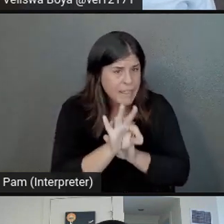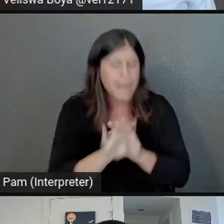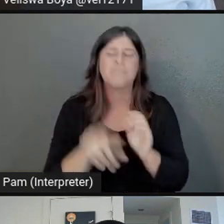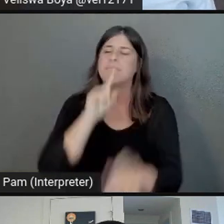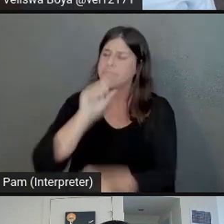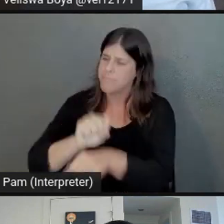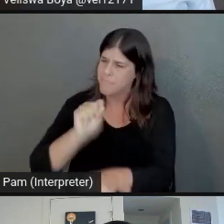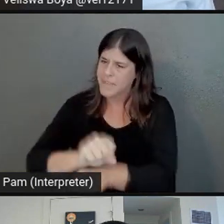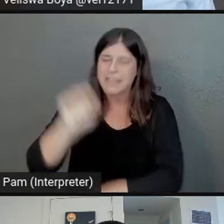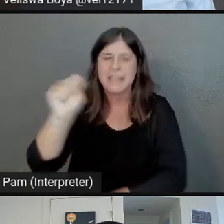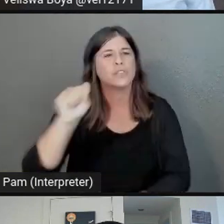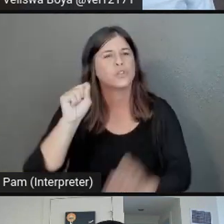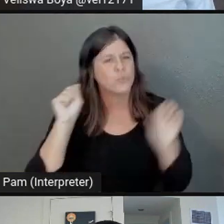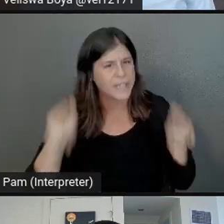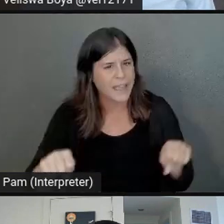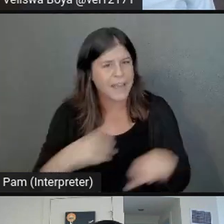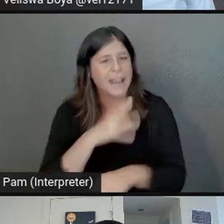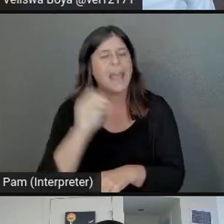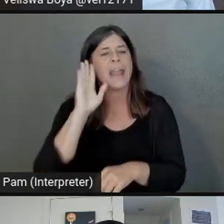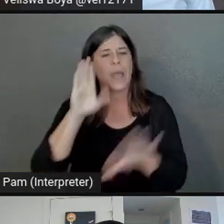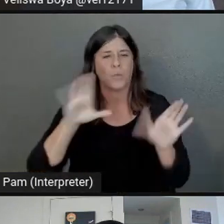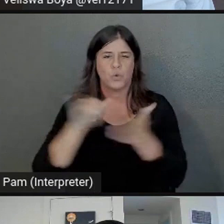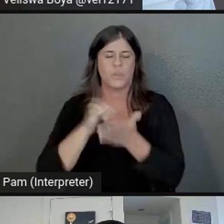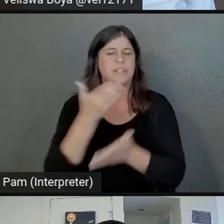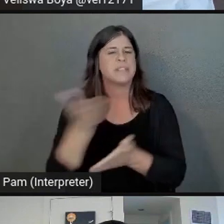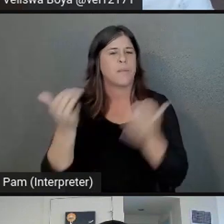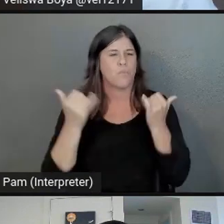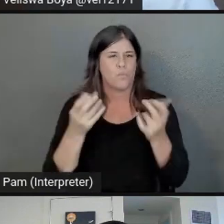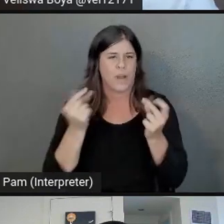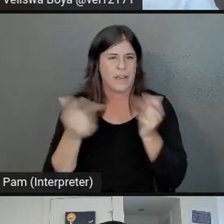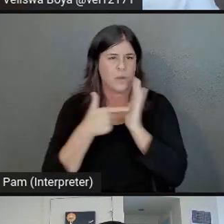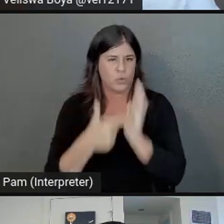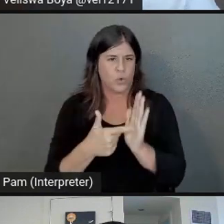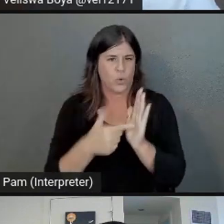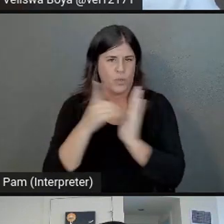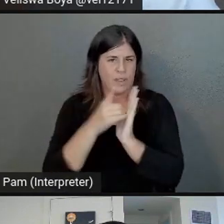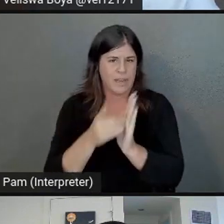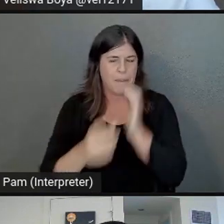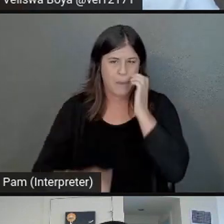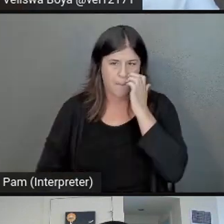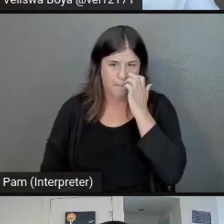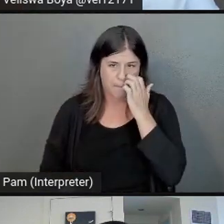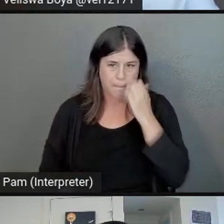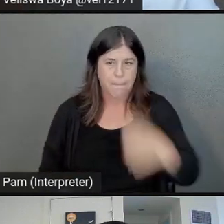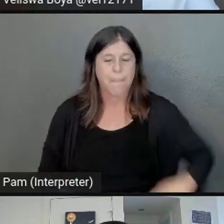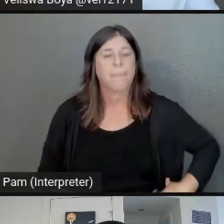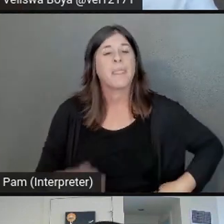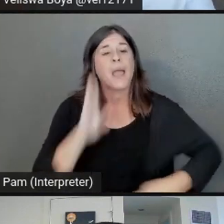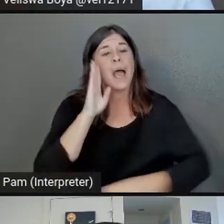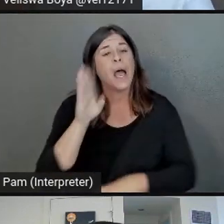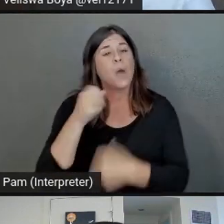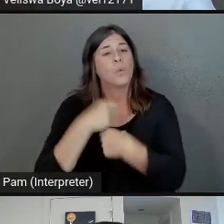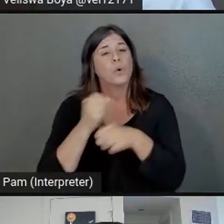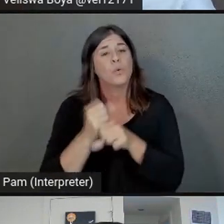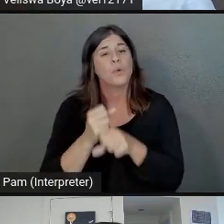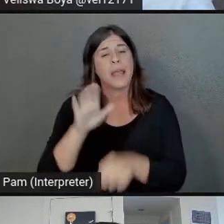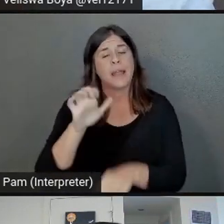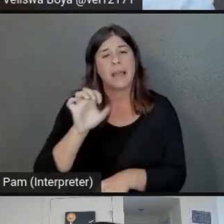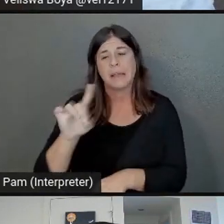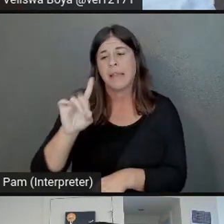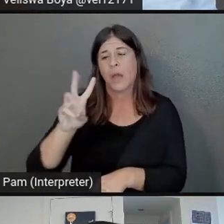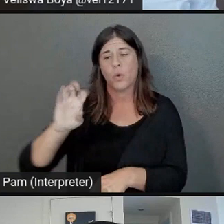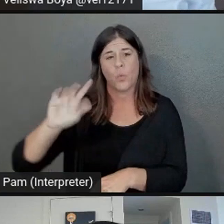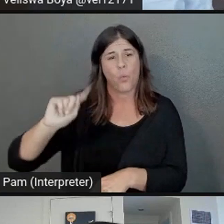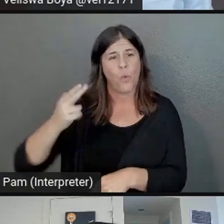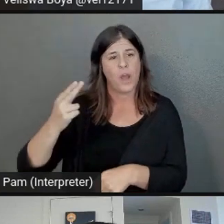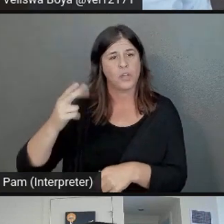yes, you can. And I'm going to just do the same right away in the demo. I'm going to create a CloudWatch log group,